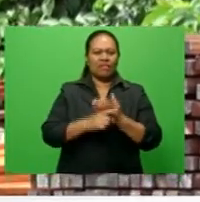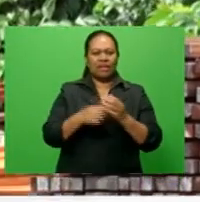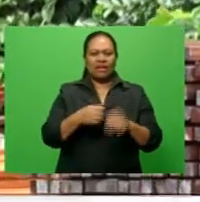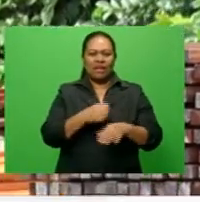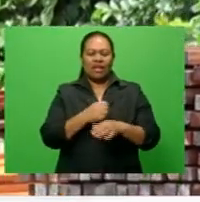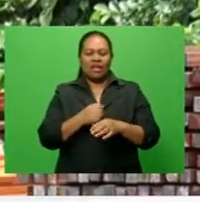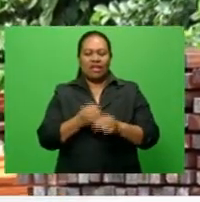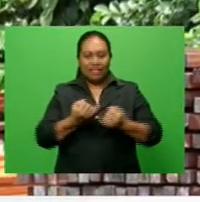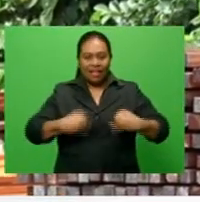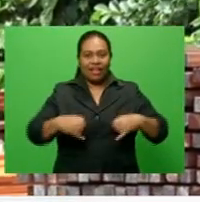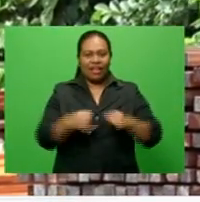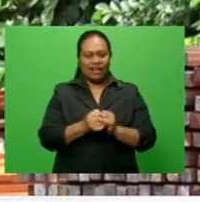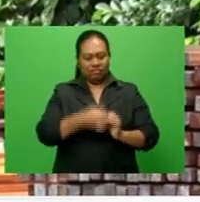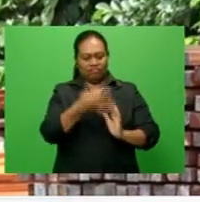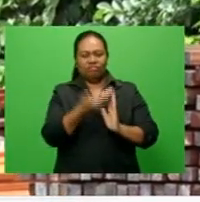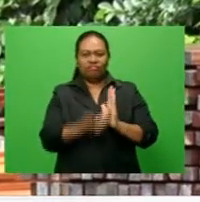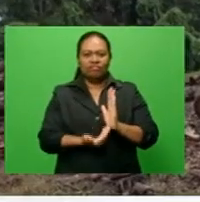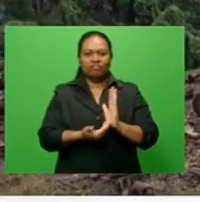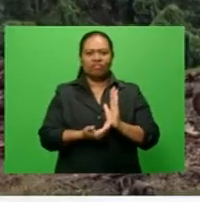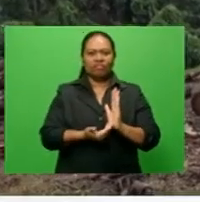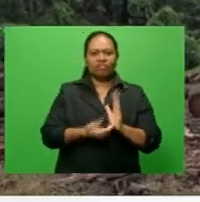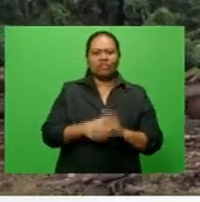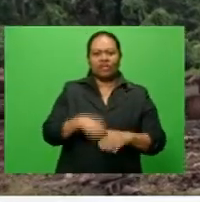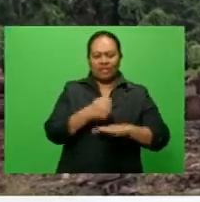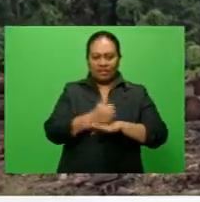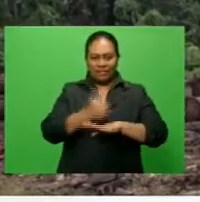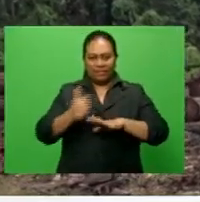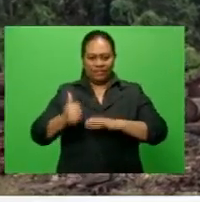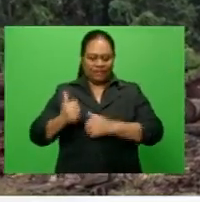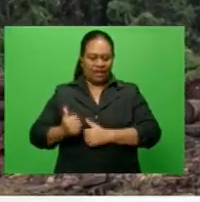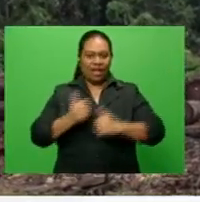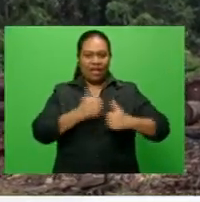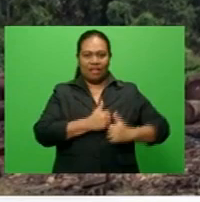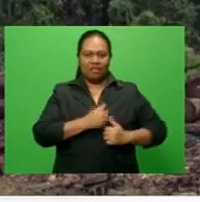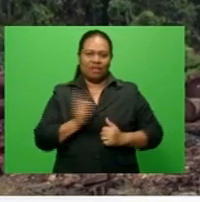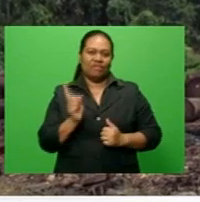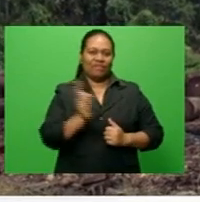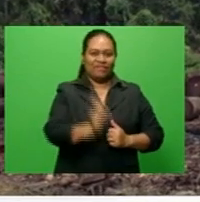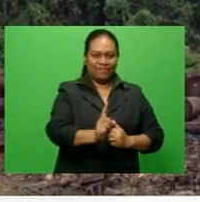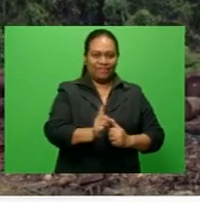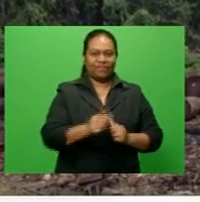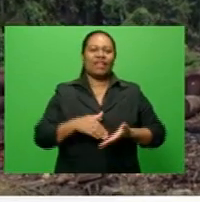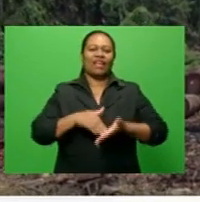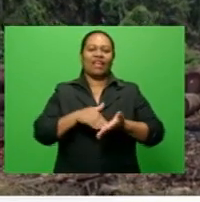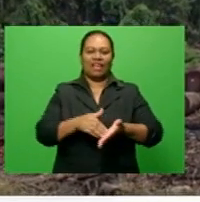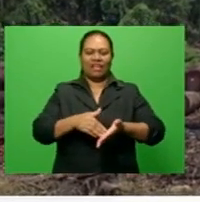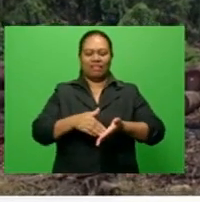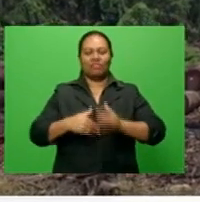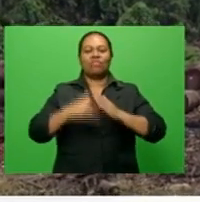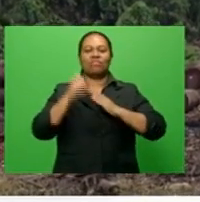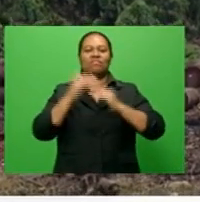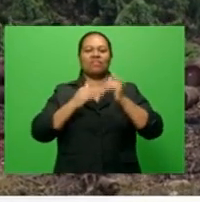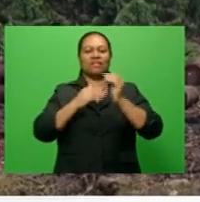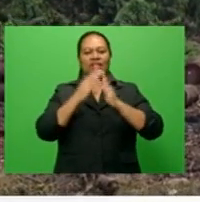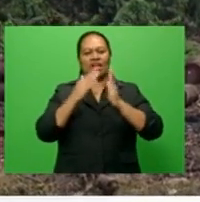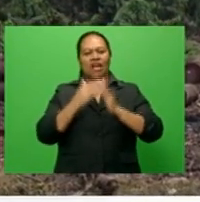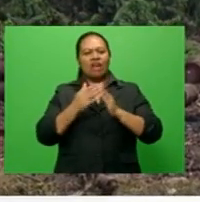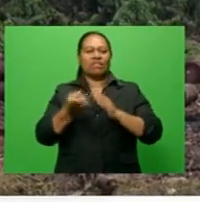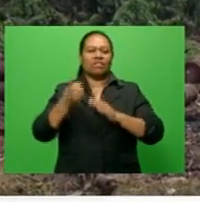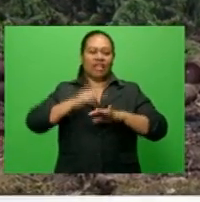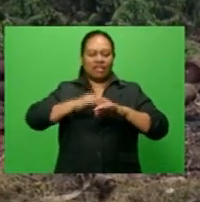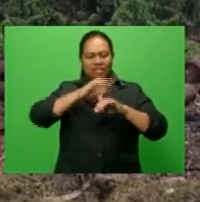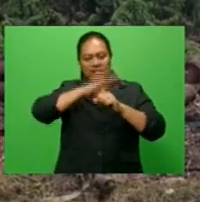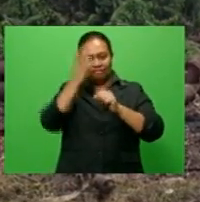are now enlisting the support of the Republic of Fiji military forces to help build roads to ease the extraction of trees.